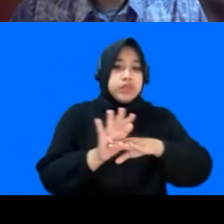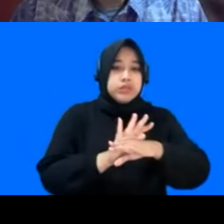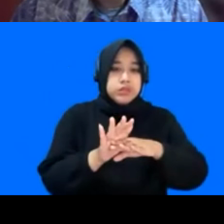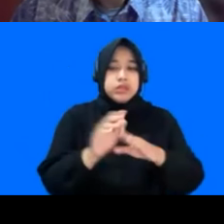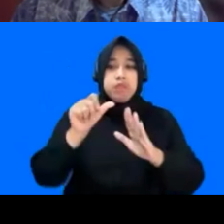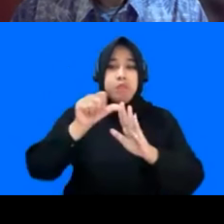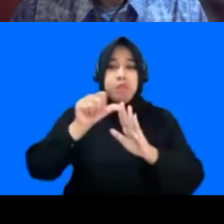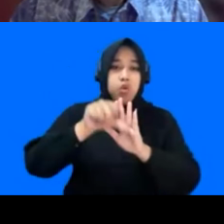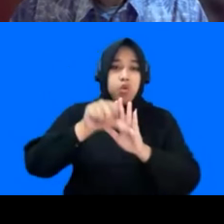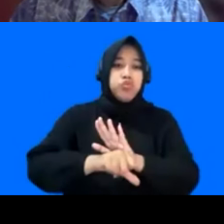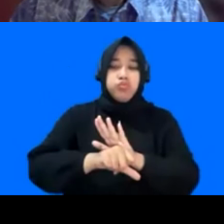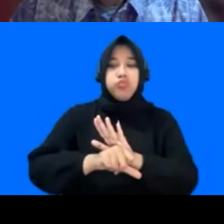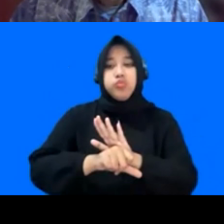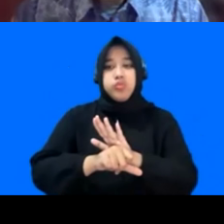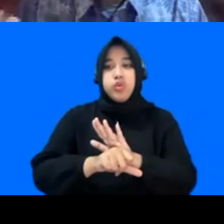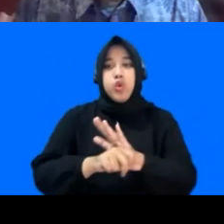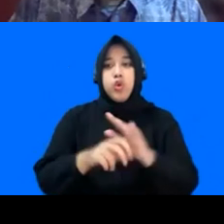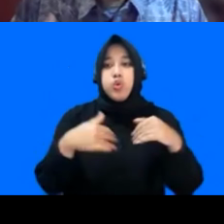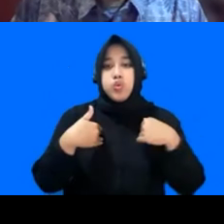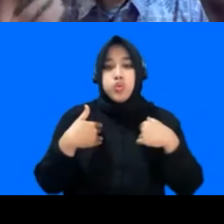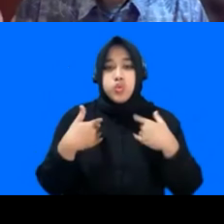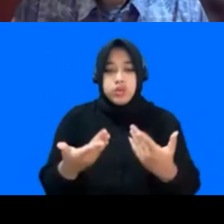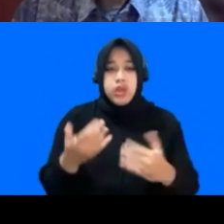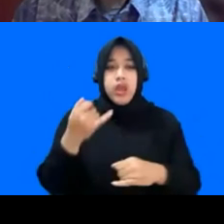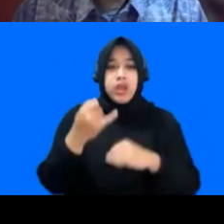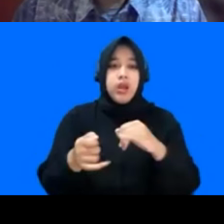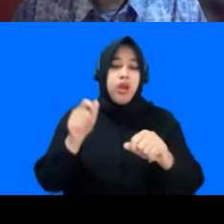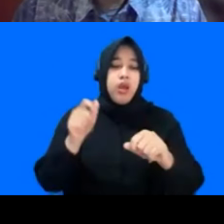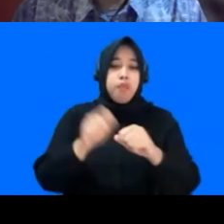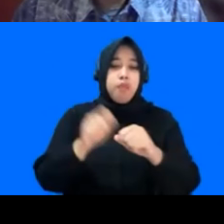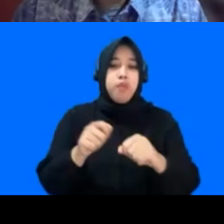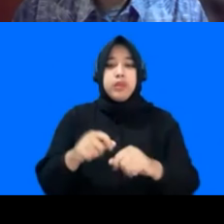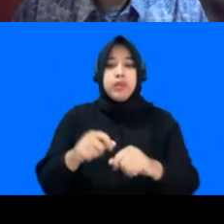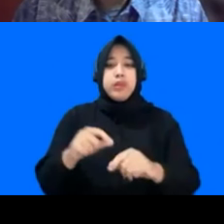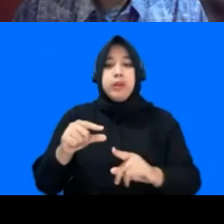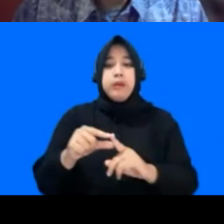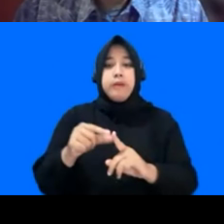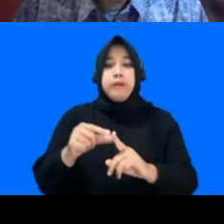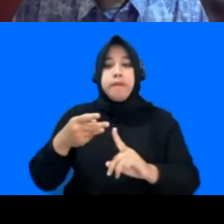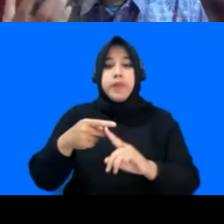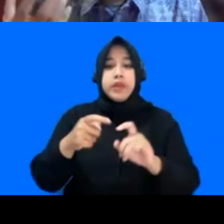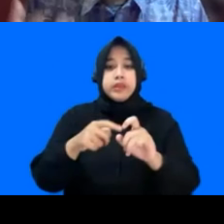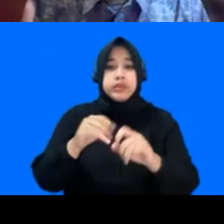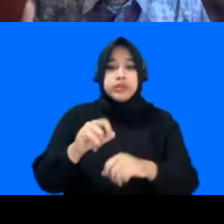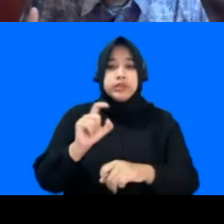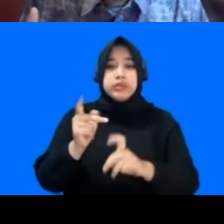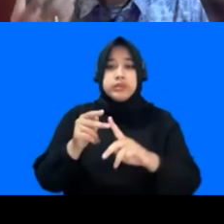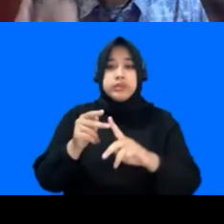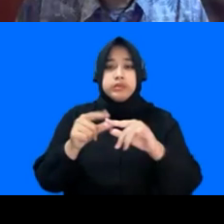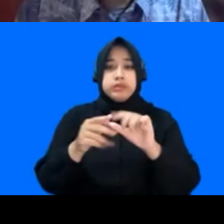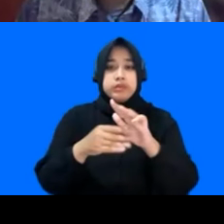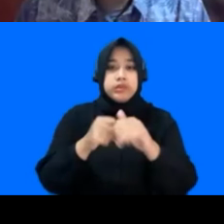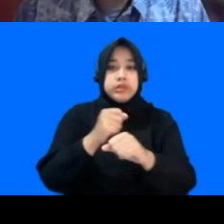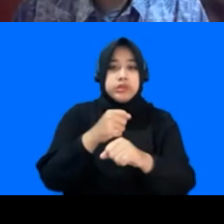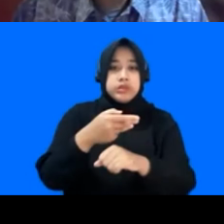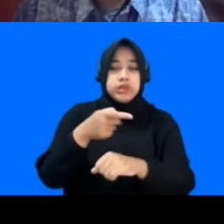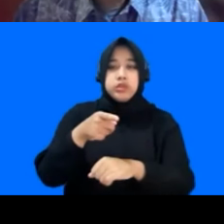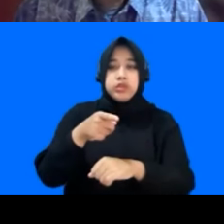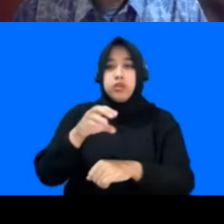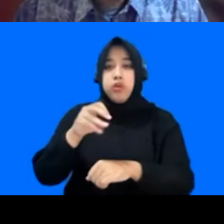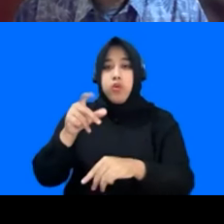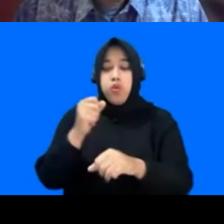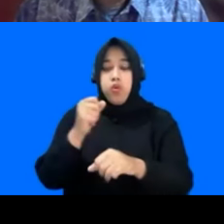petition. So a group of us, mobility advocates, got together and we constructed a change.org